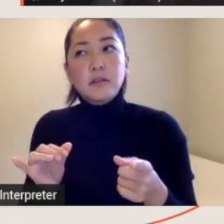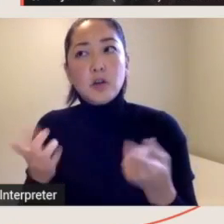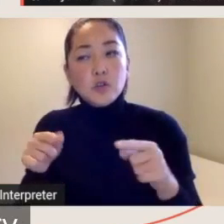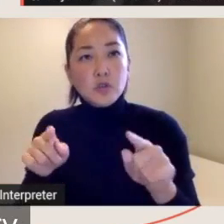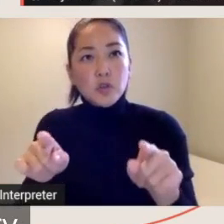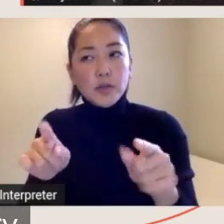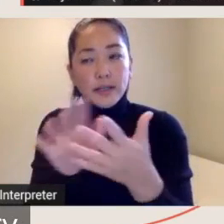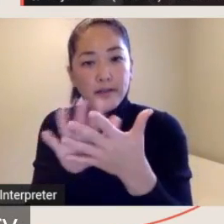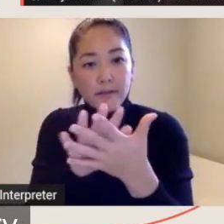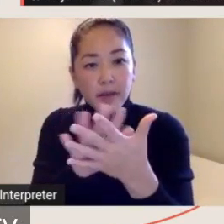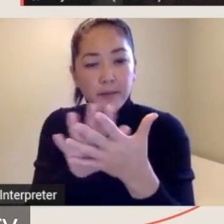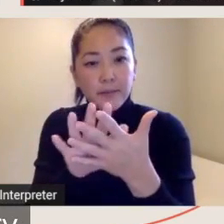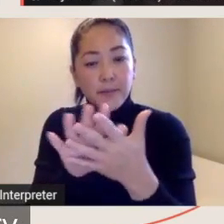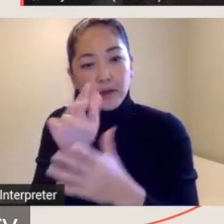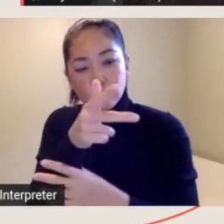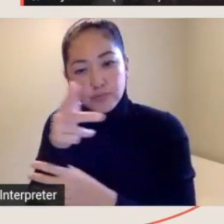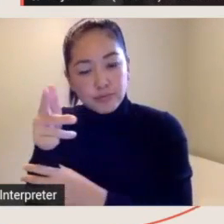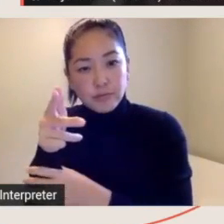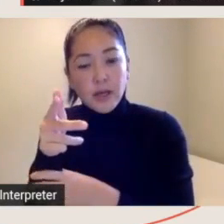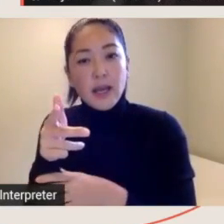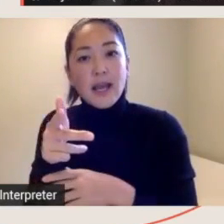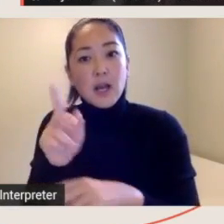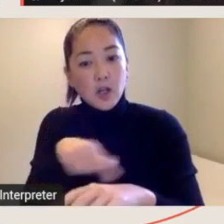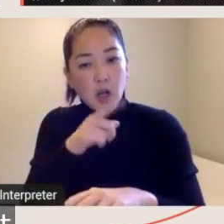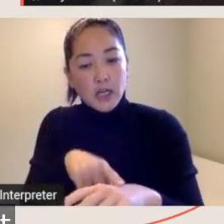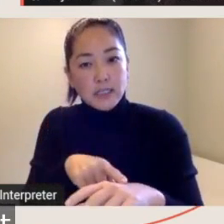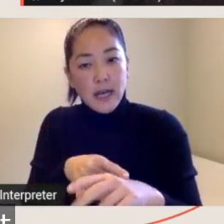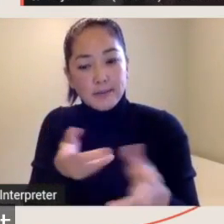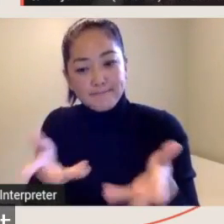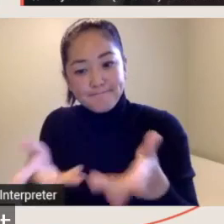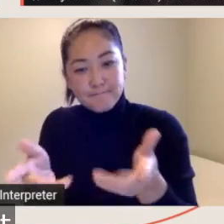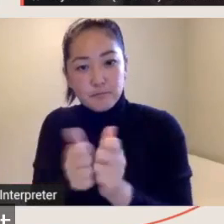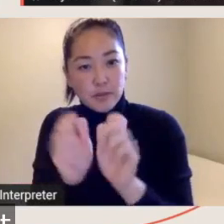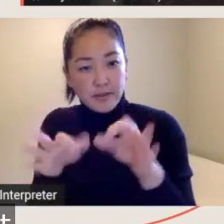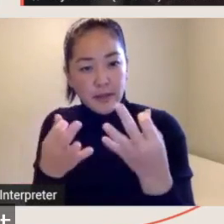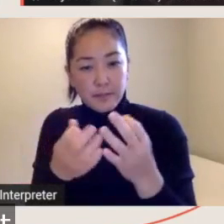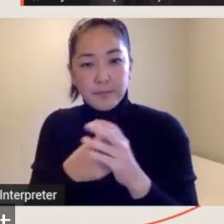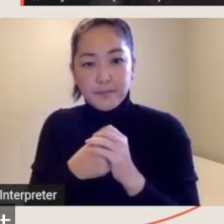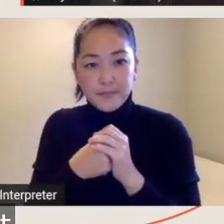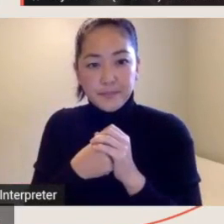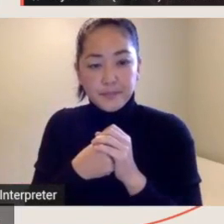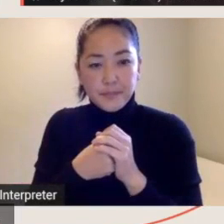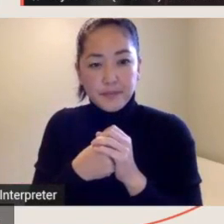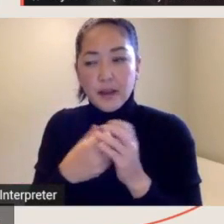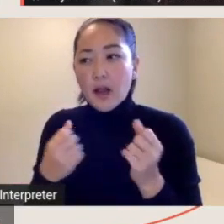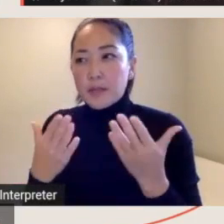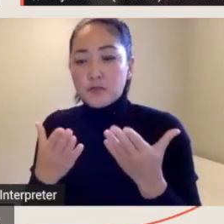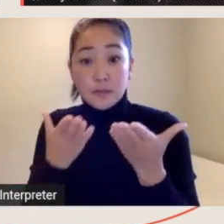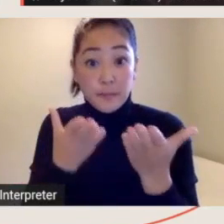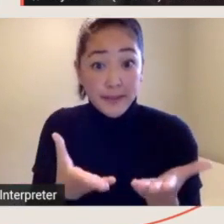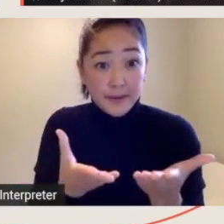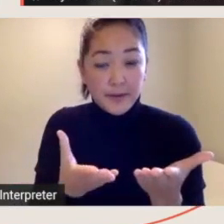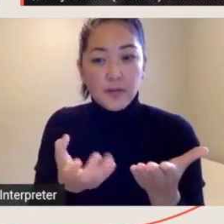course of filming and during this like very long period that you spent with the family, how much of it was sort of just being there, and how much of it was sort